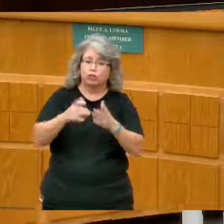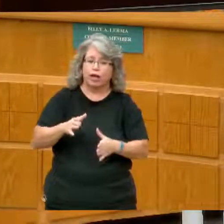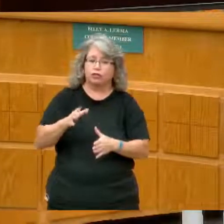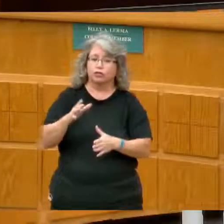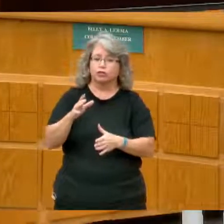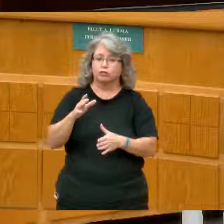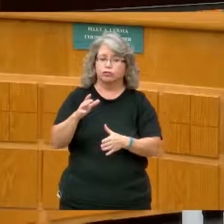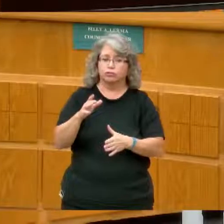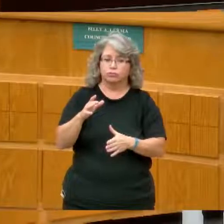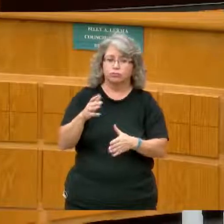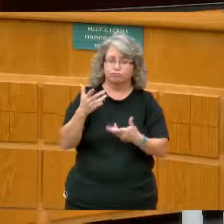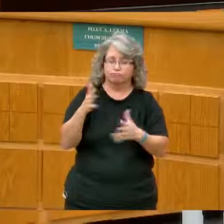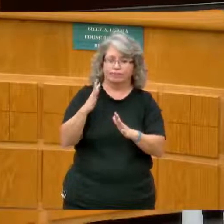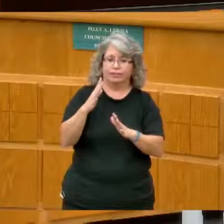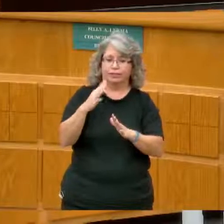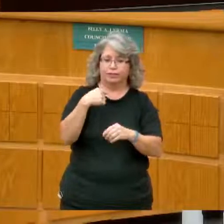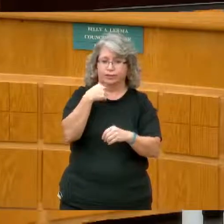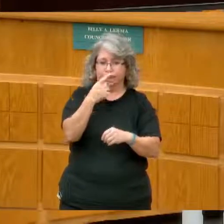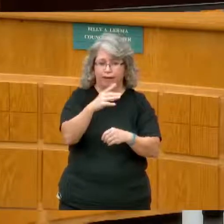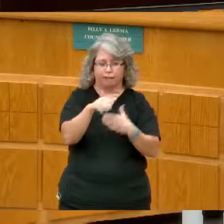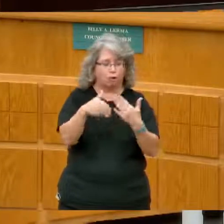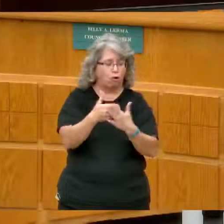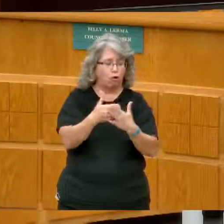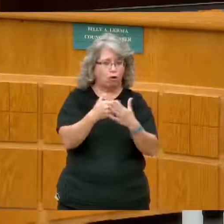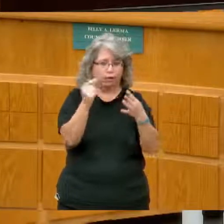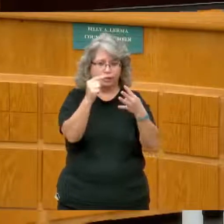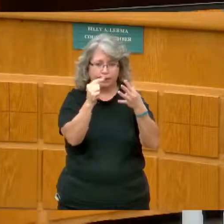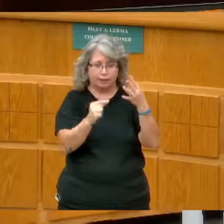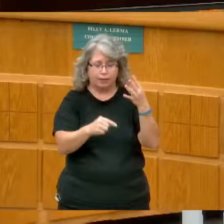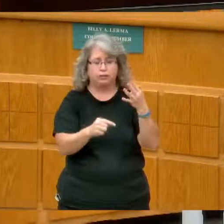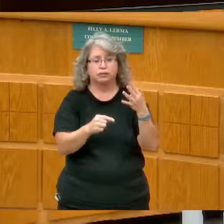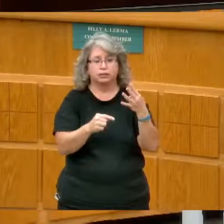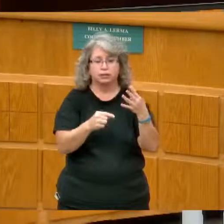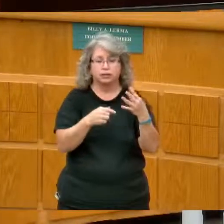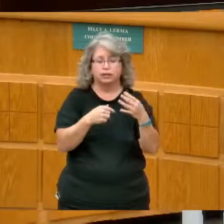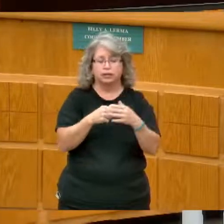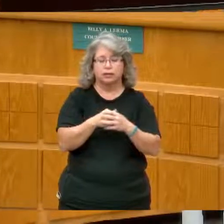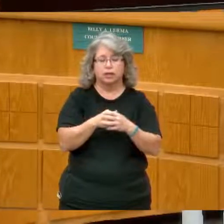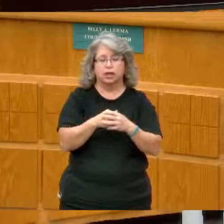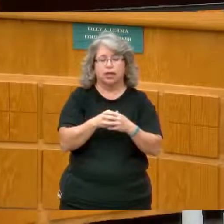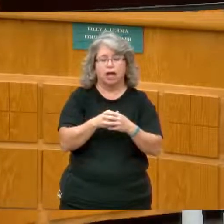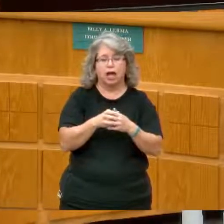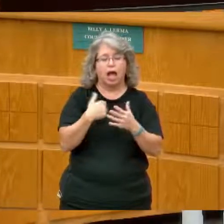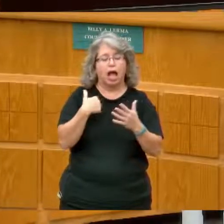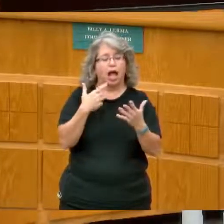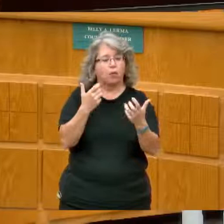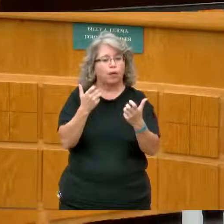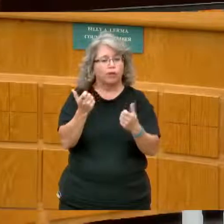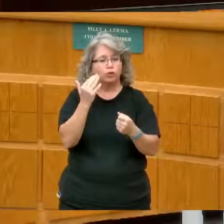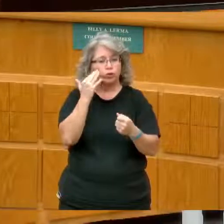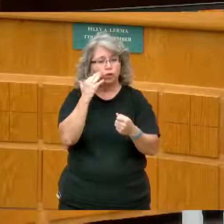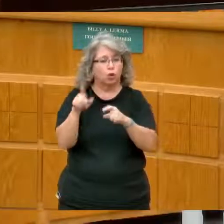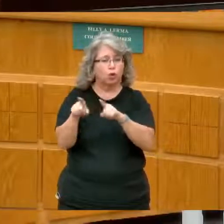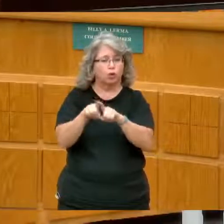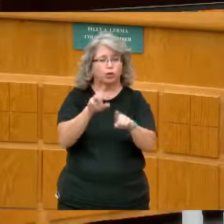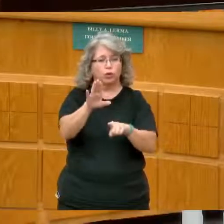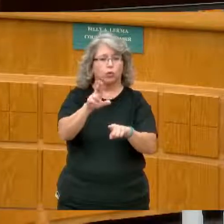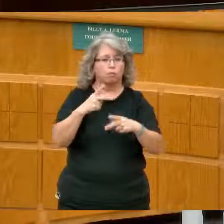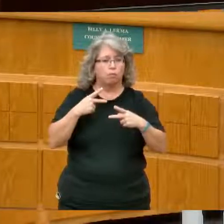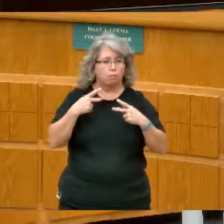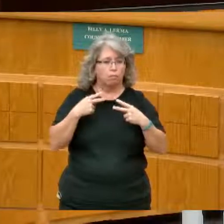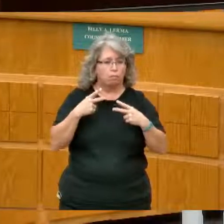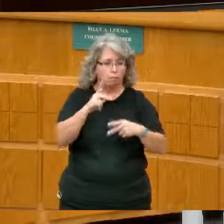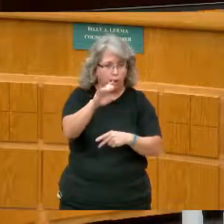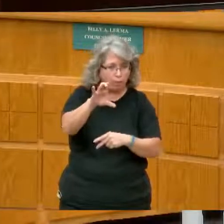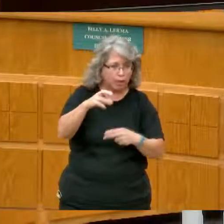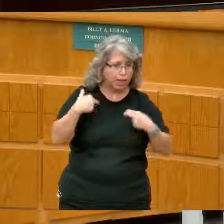the details, and although I caught the middle of it, what I want you to know is your public health district is ready.